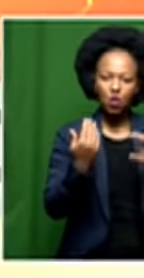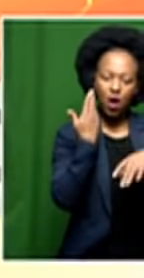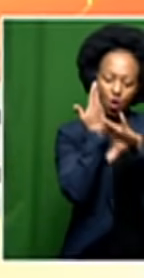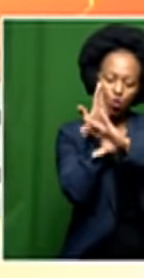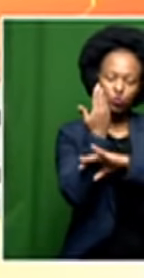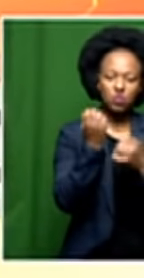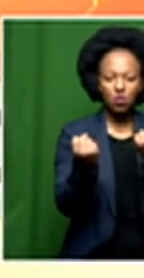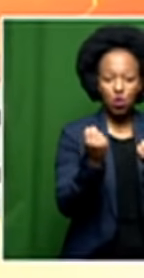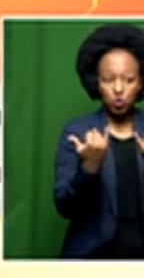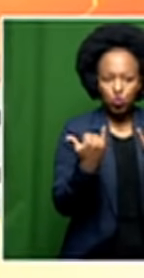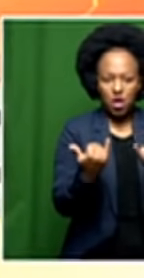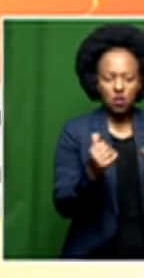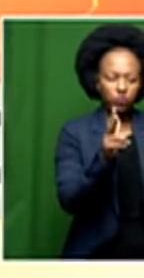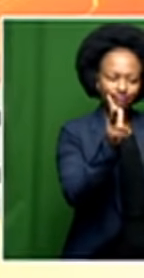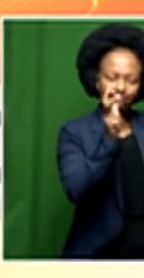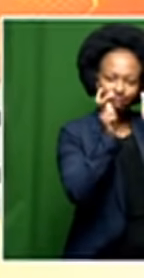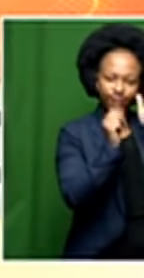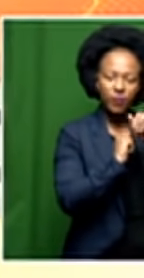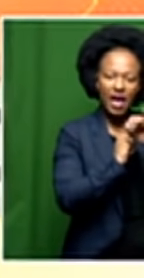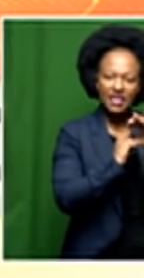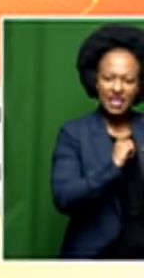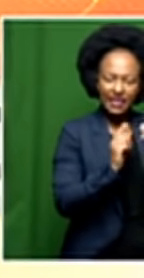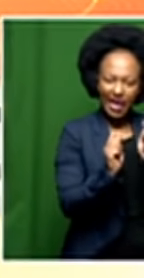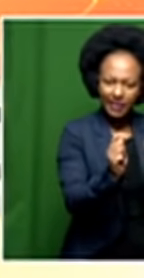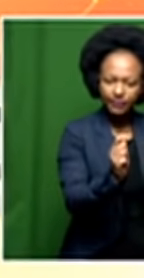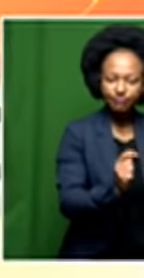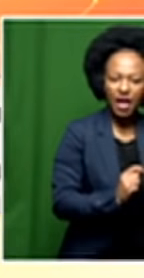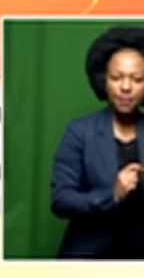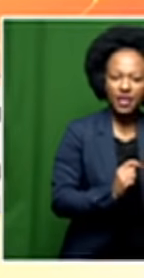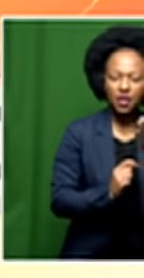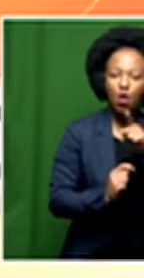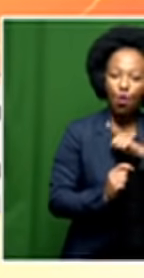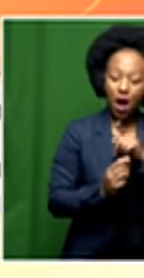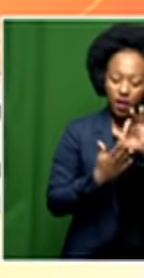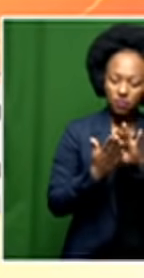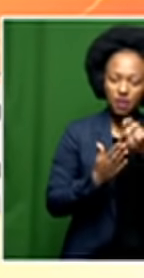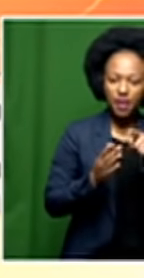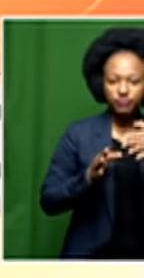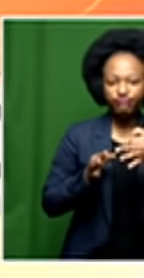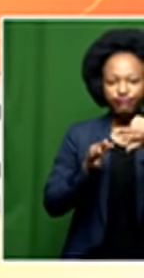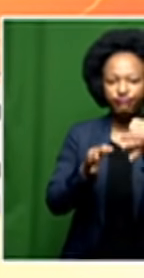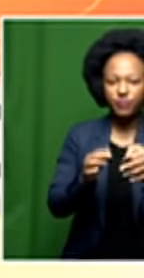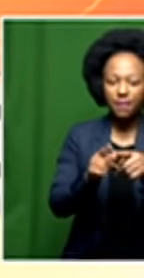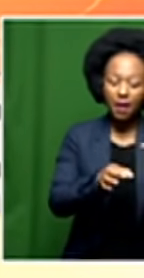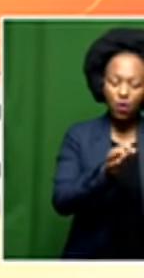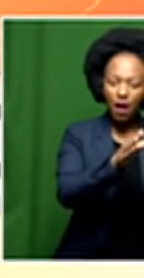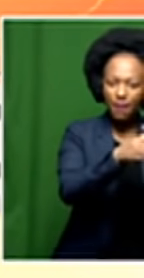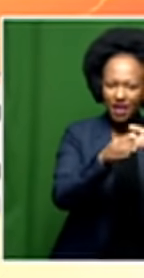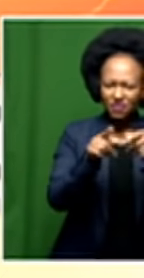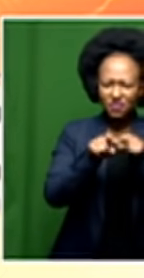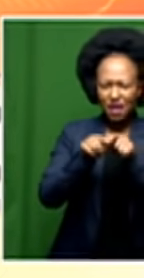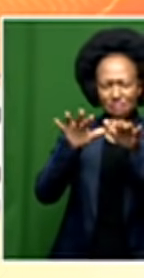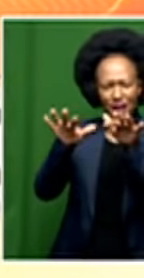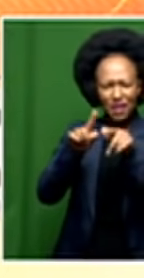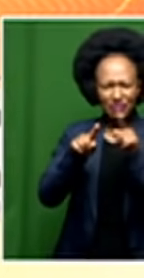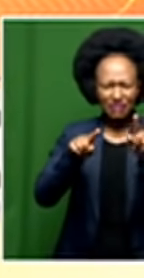Constitutional Court is expected to hear the IEC's urgent application to have the elections postponed, political parties and the public continue